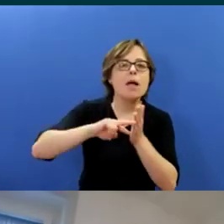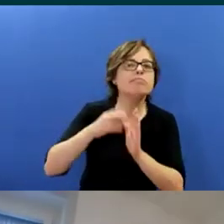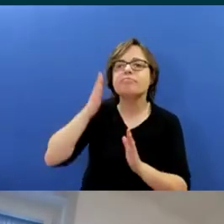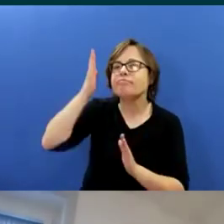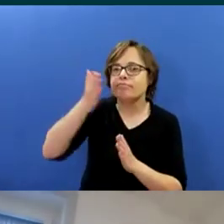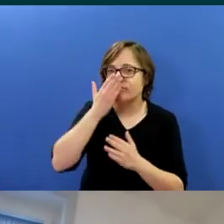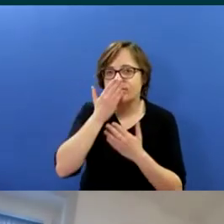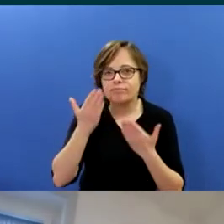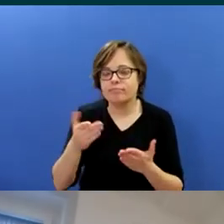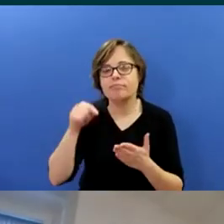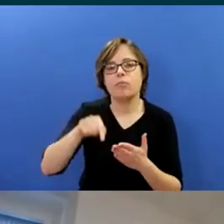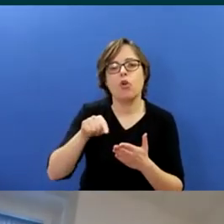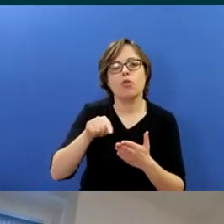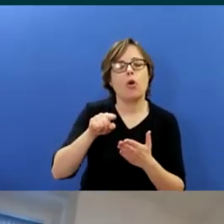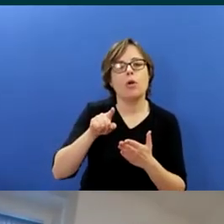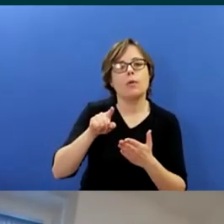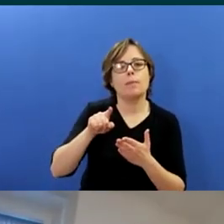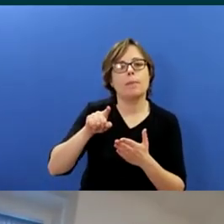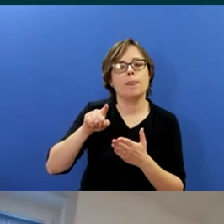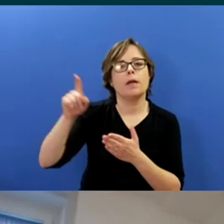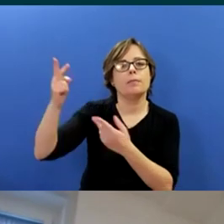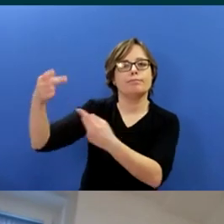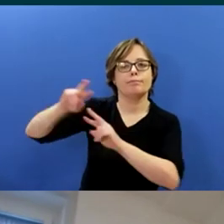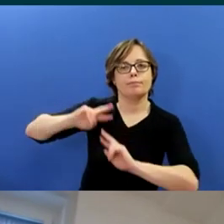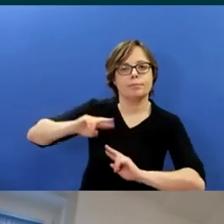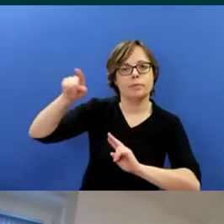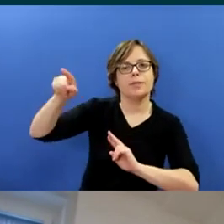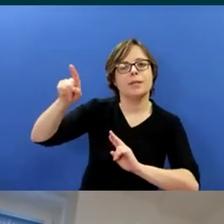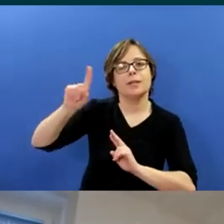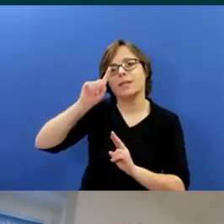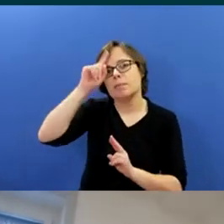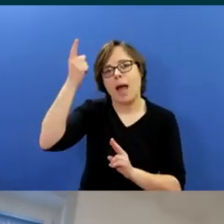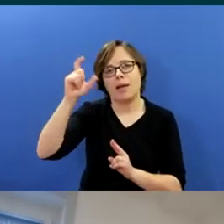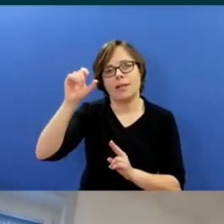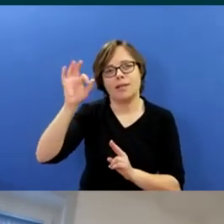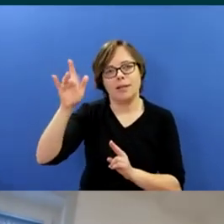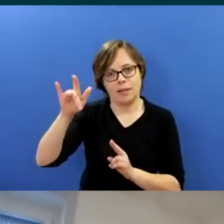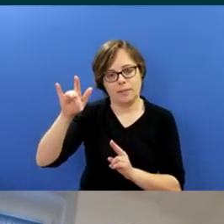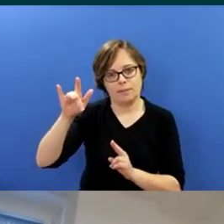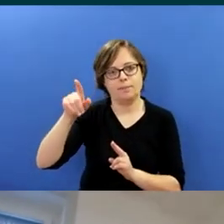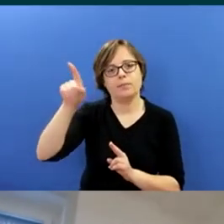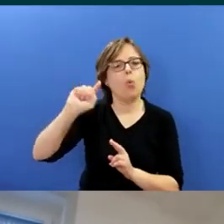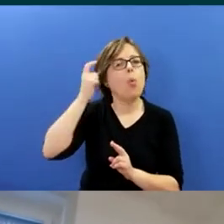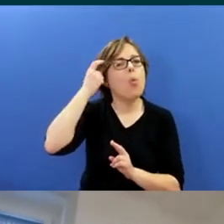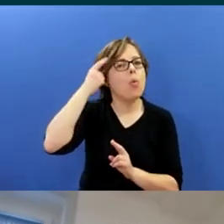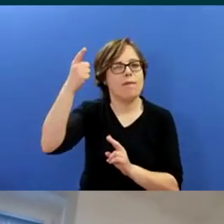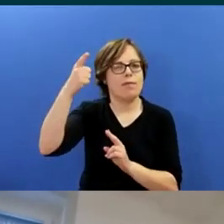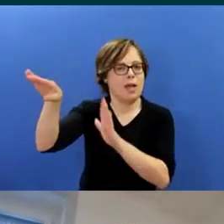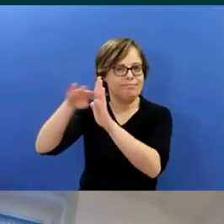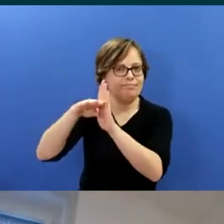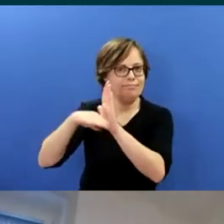on the one hand, a roadmap. This is like a basic strategic paper where you can find, for example,